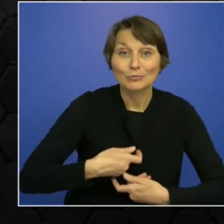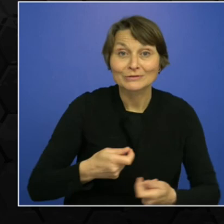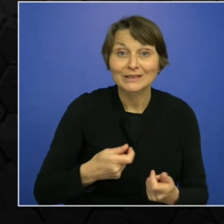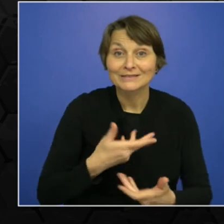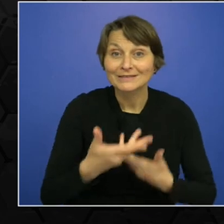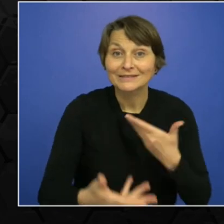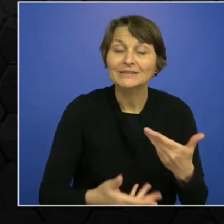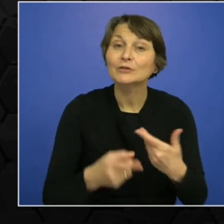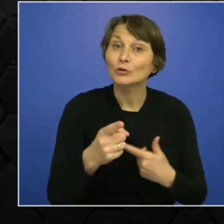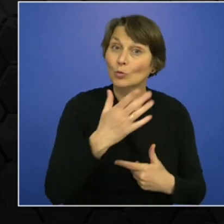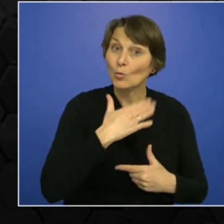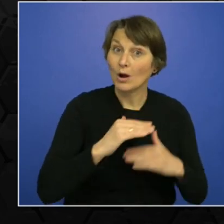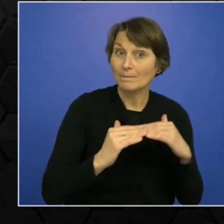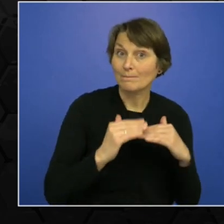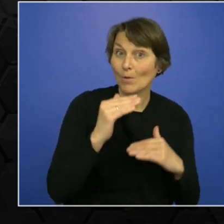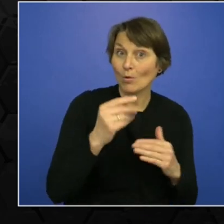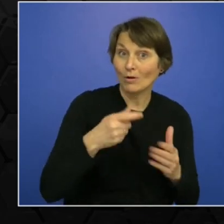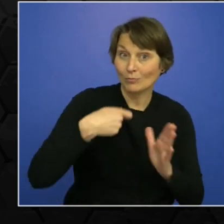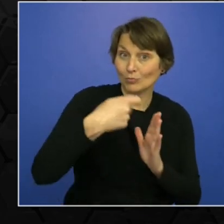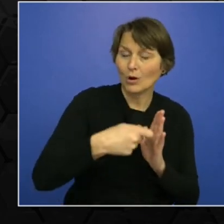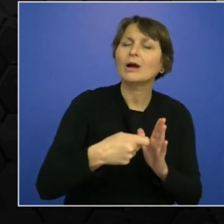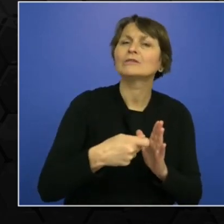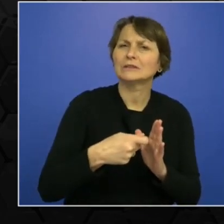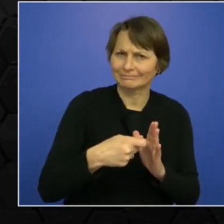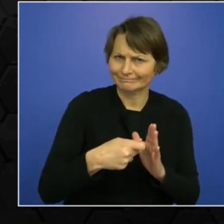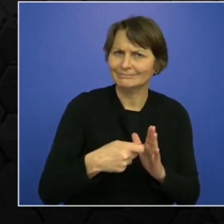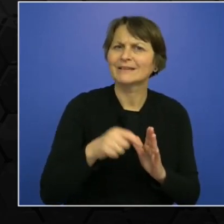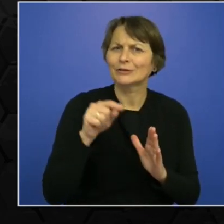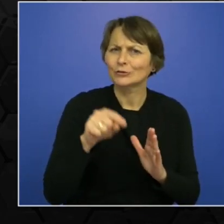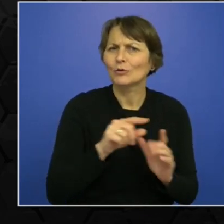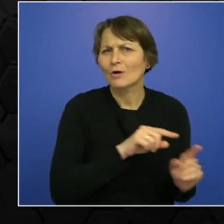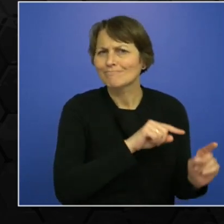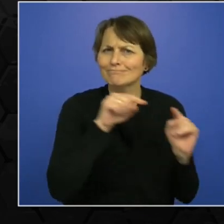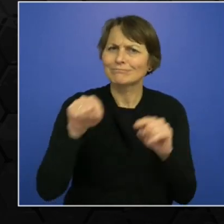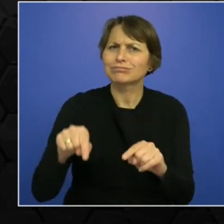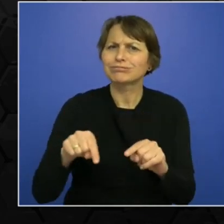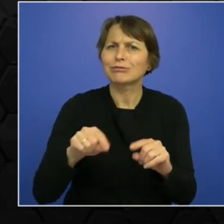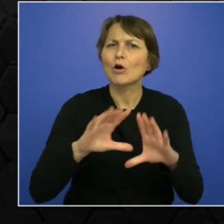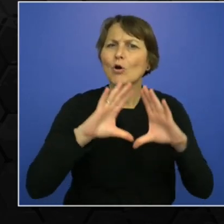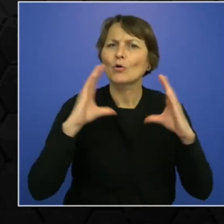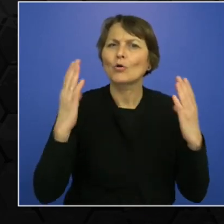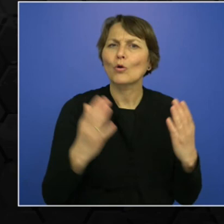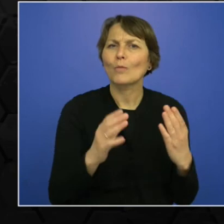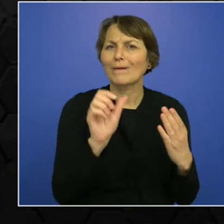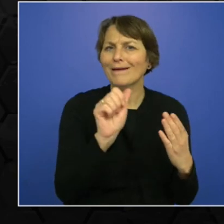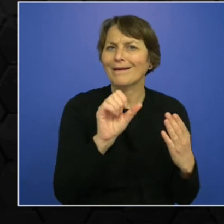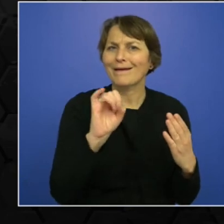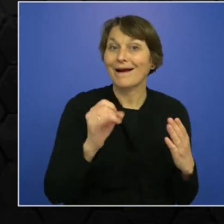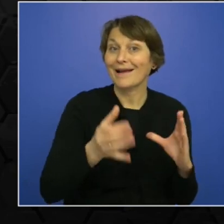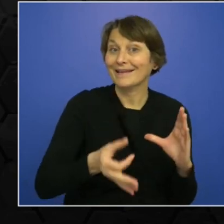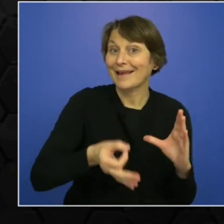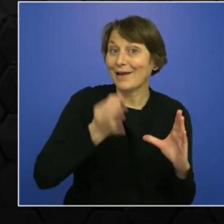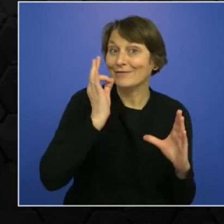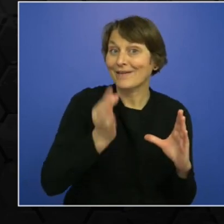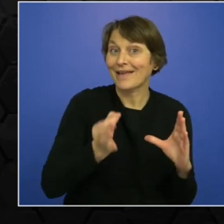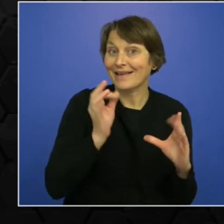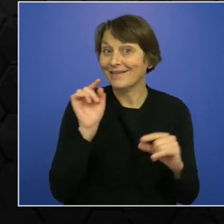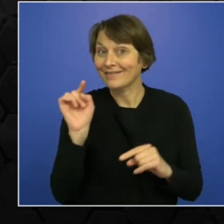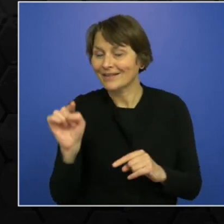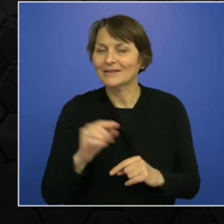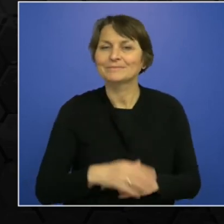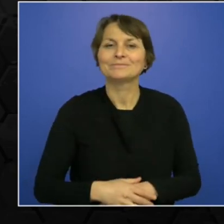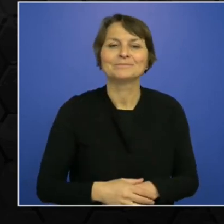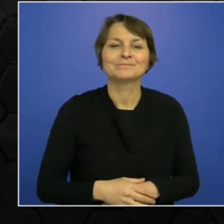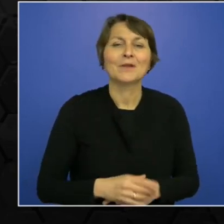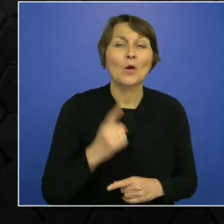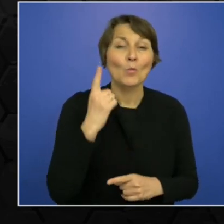about this project, don't forget to hit up the Global AI Cafe. Both of our guests will be there. And we have one